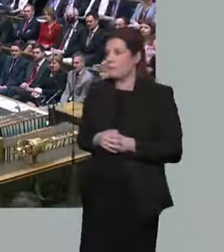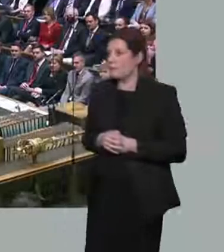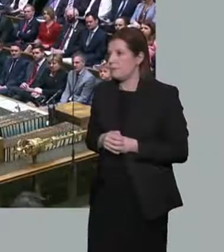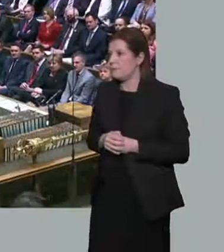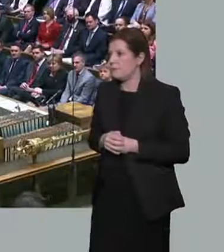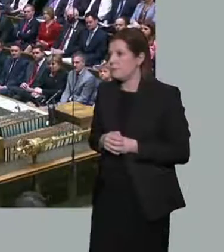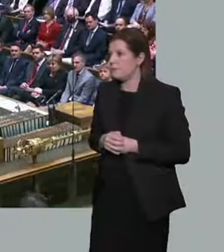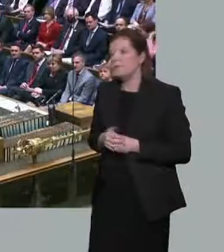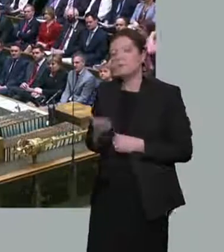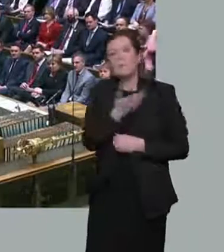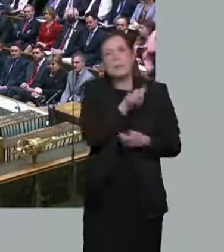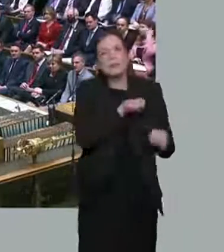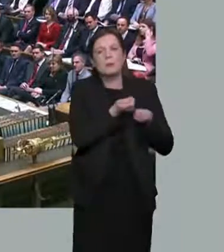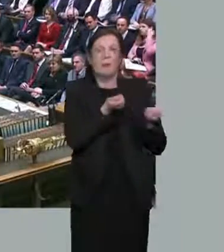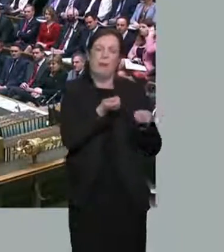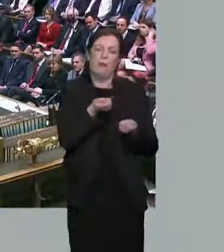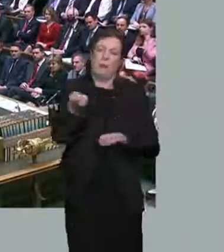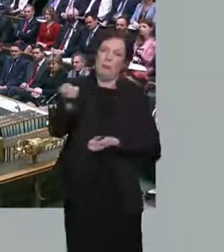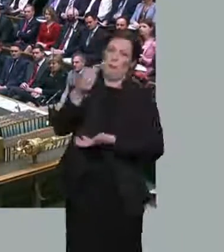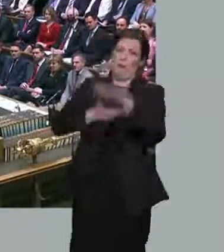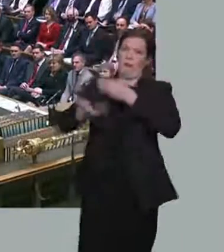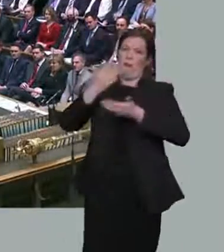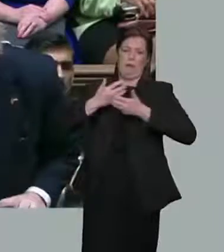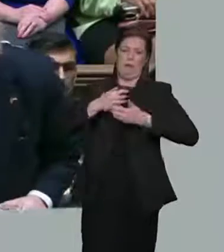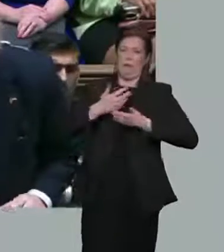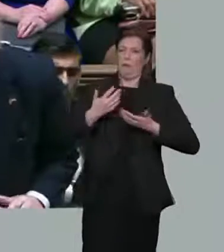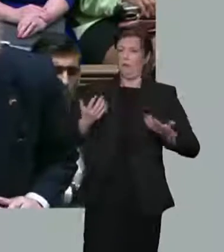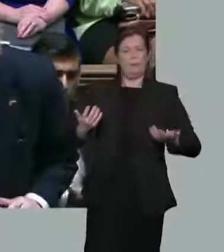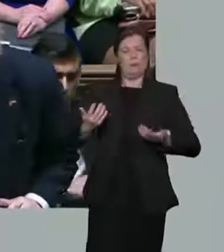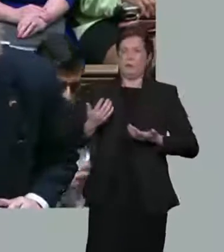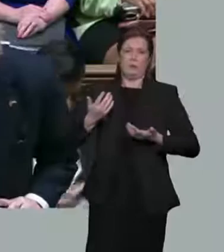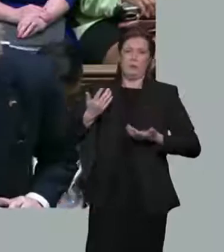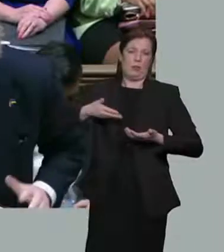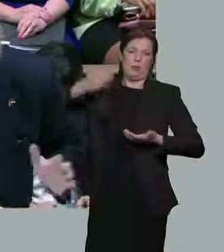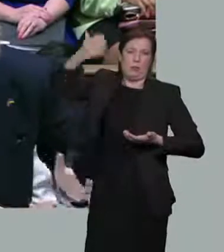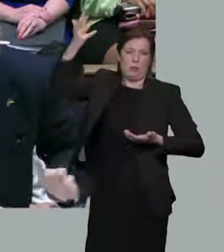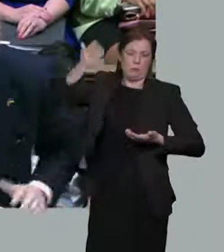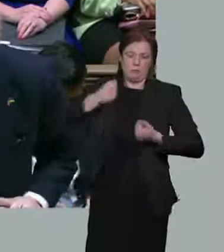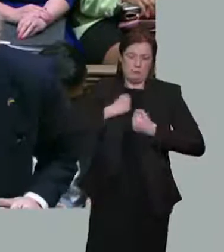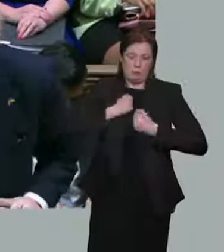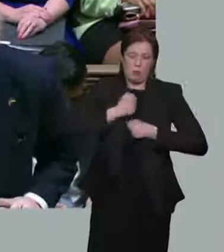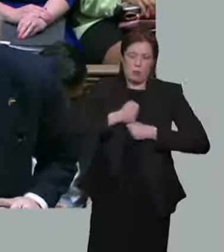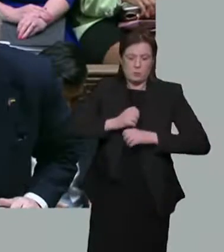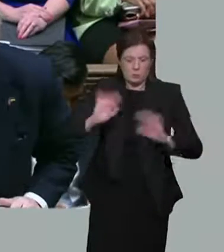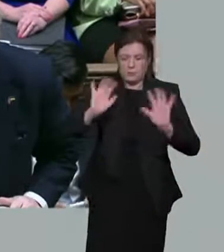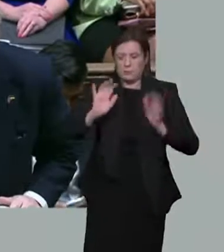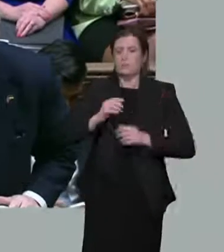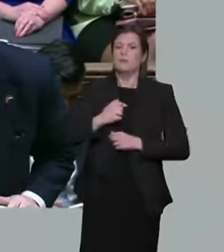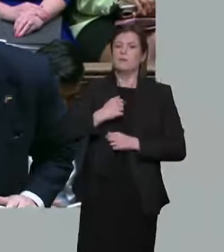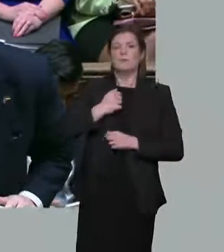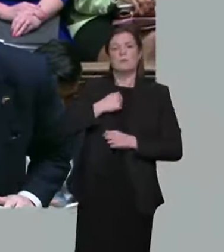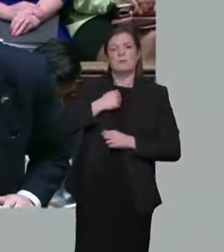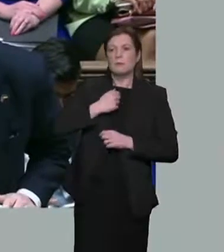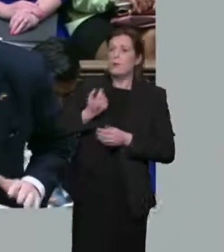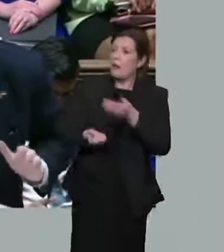Mr Speaker, I think that is a completely ridiculous characterisation of the response of the government because of course, the